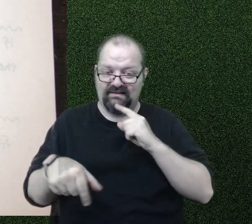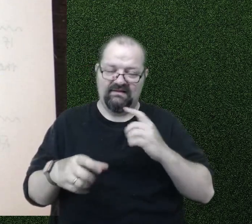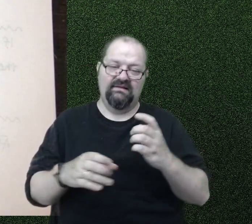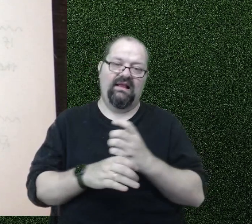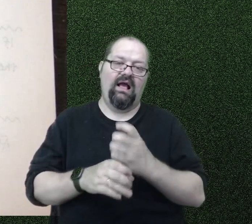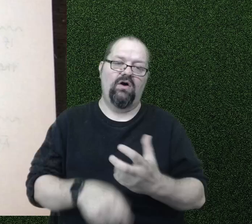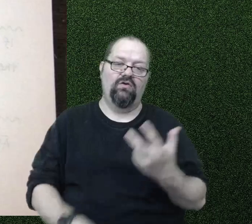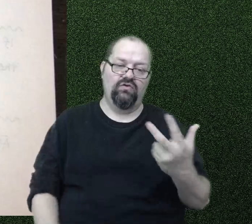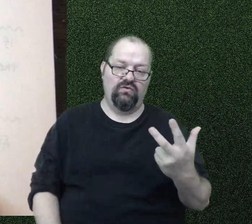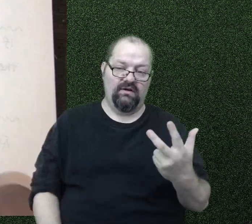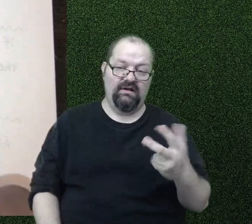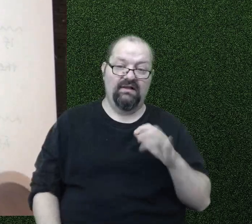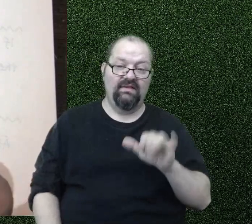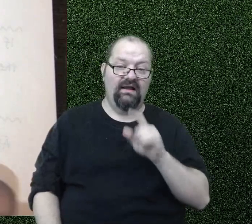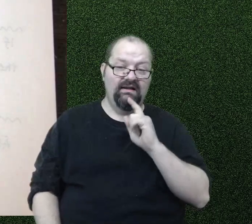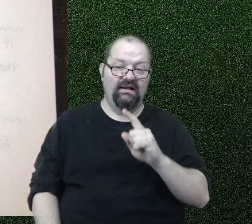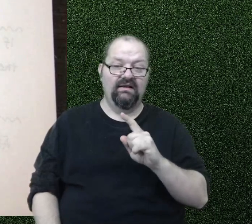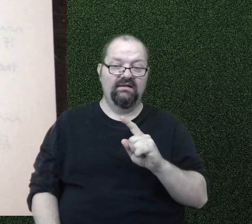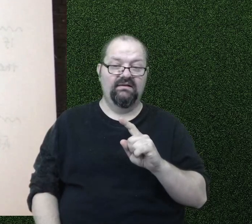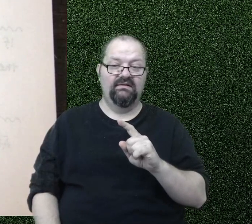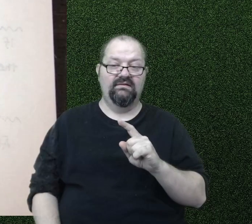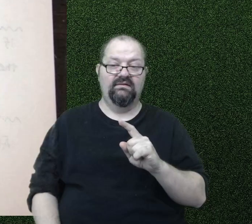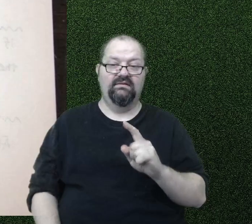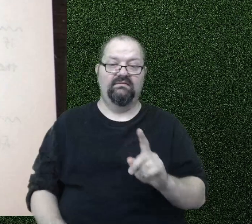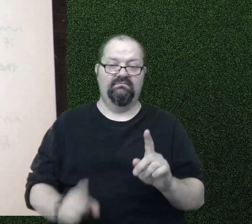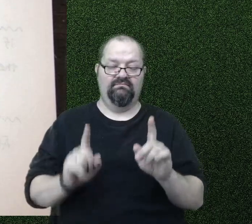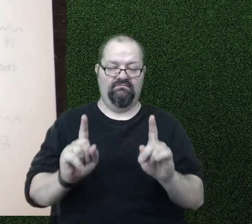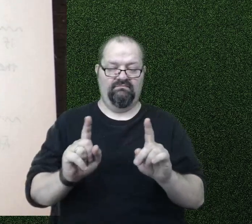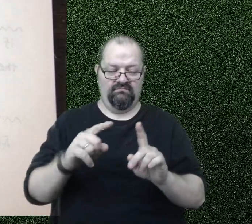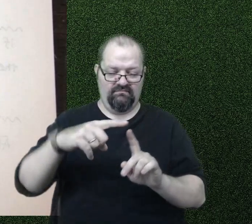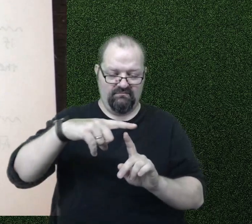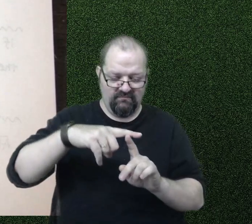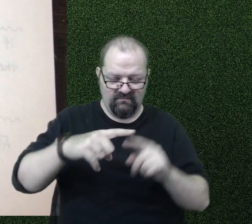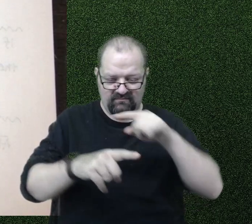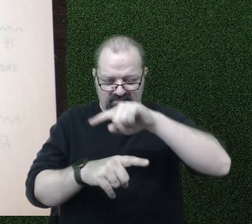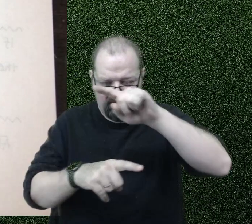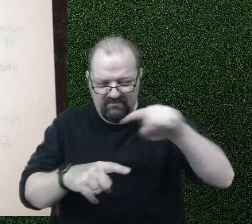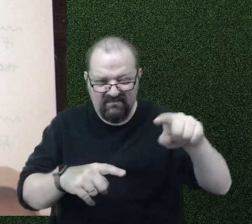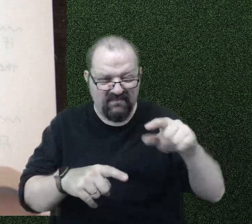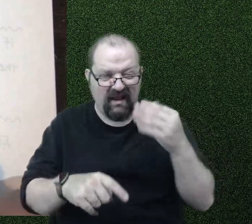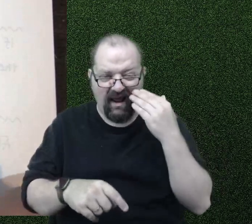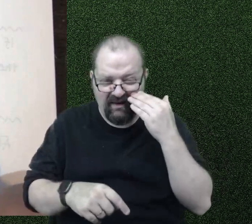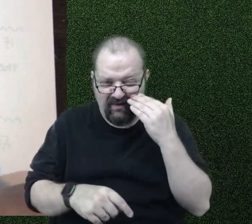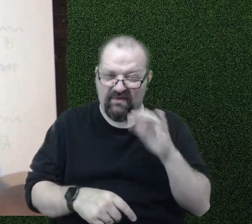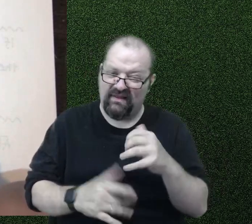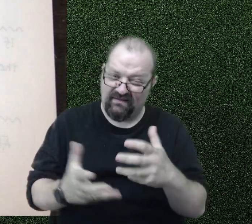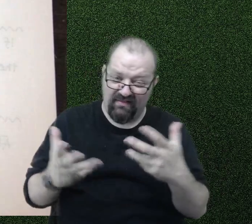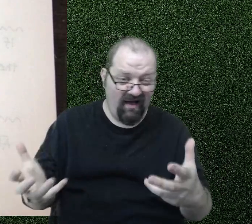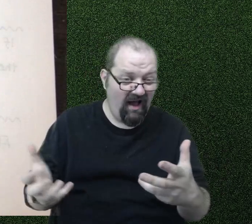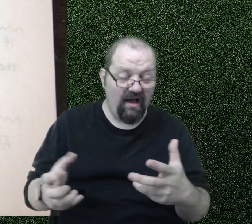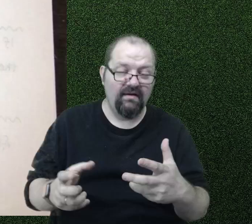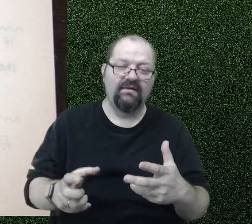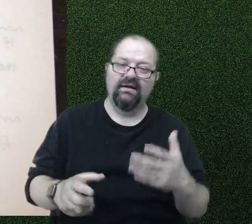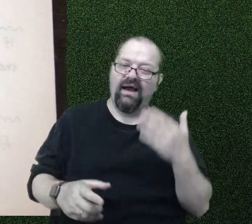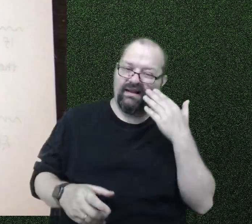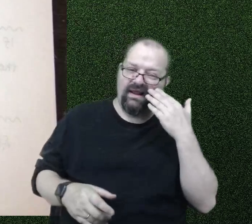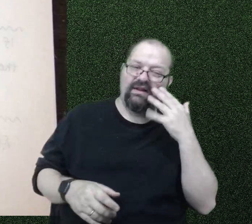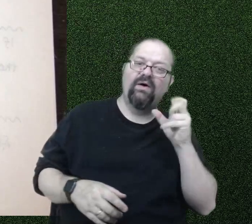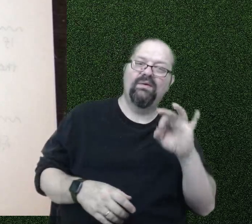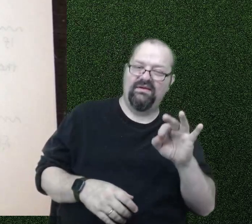This is the magnitude of T1. I know it's overkill on the notation, guys. You know, if you've taken physics, you're like, there's a much easier way to write